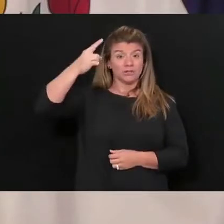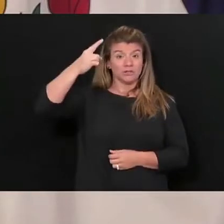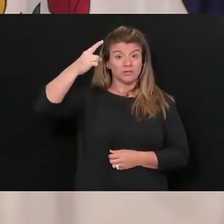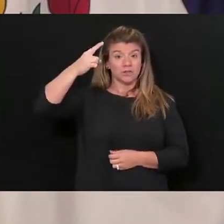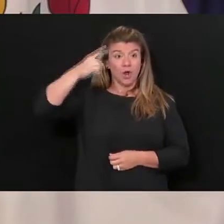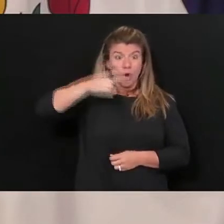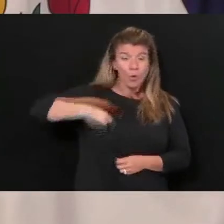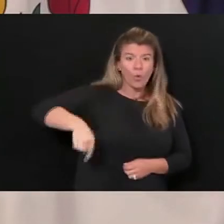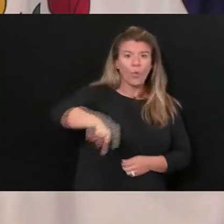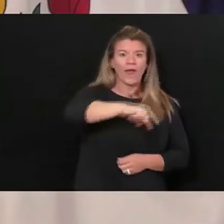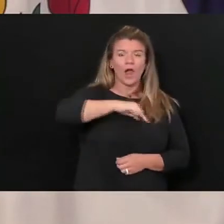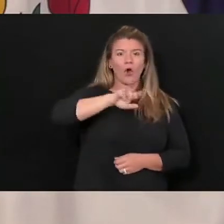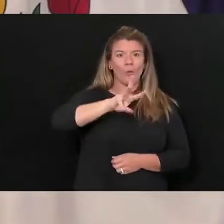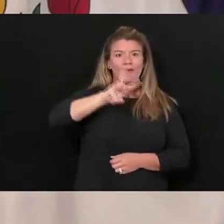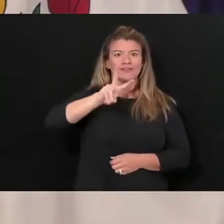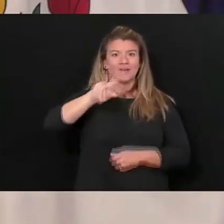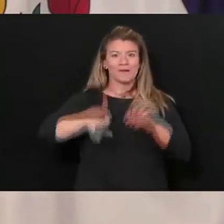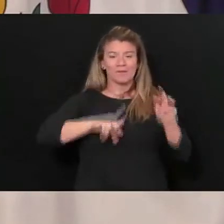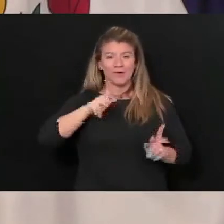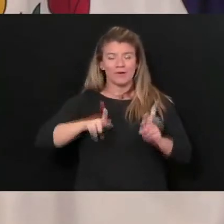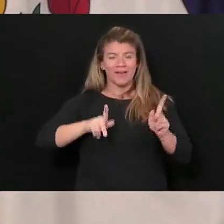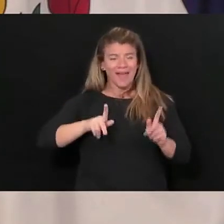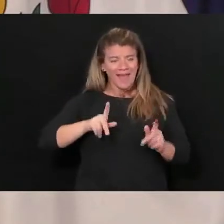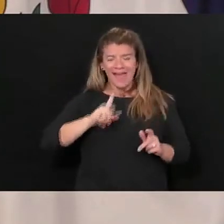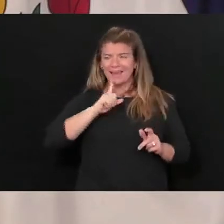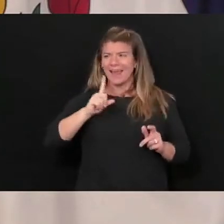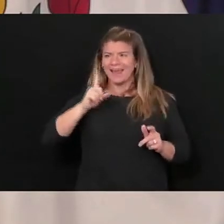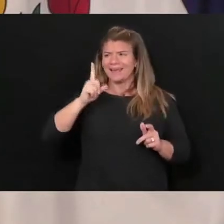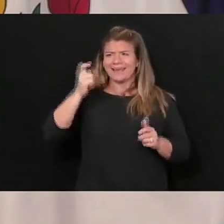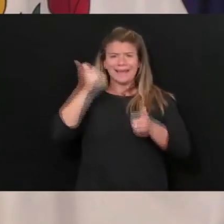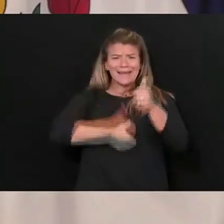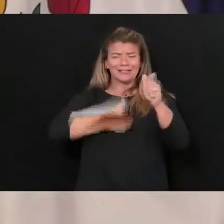one of us in our lives makes plenty of mistakes.